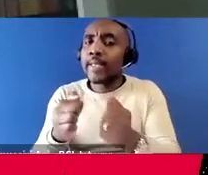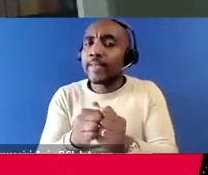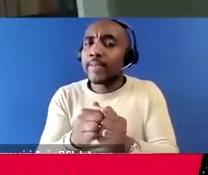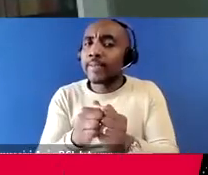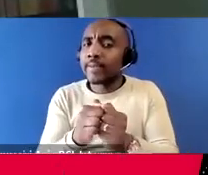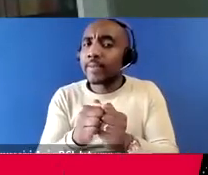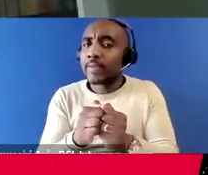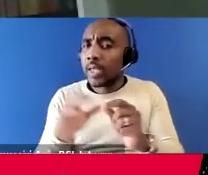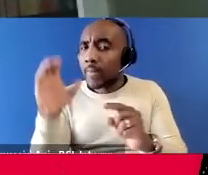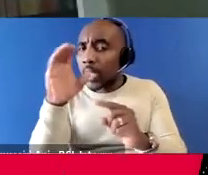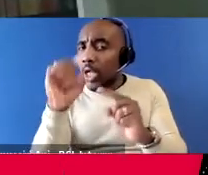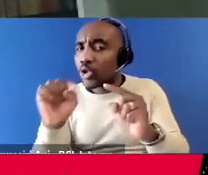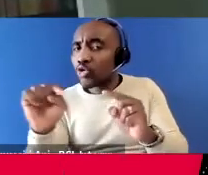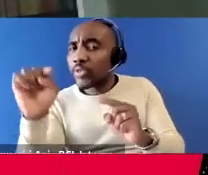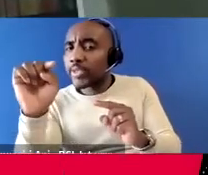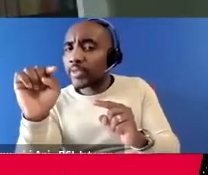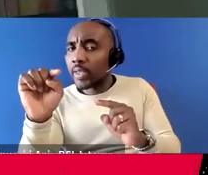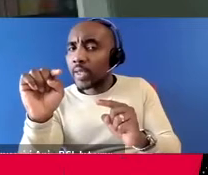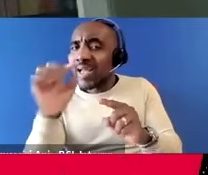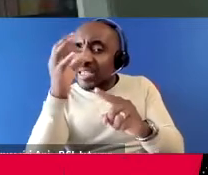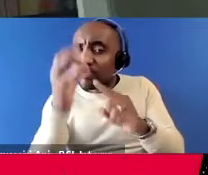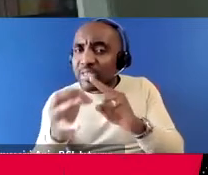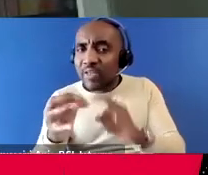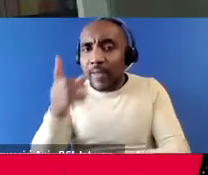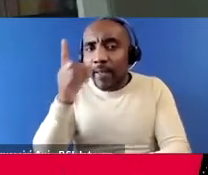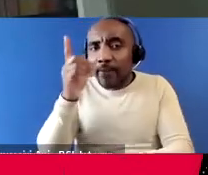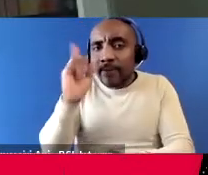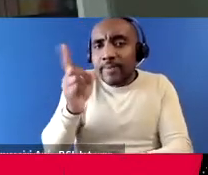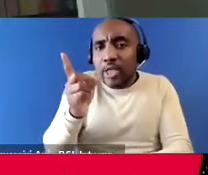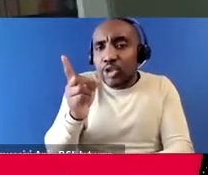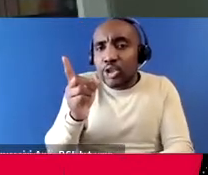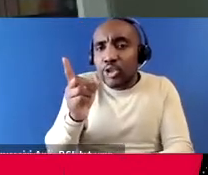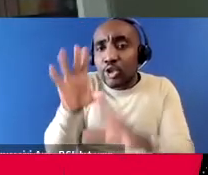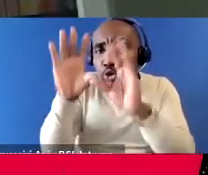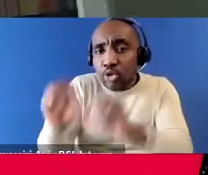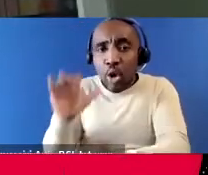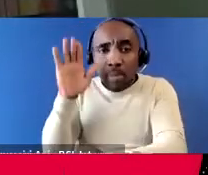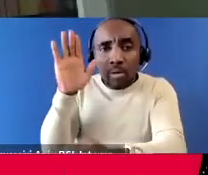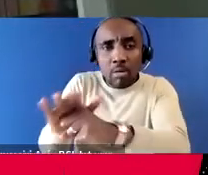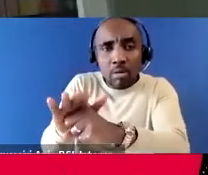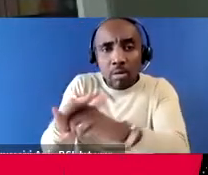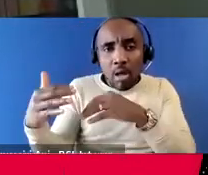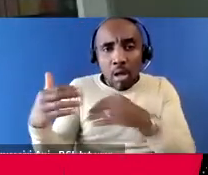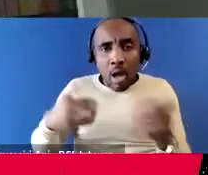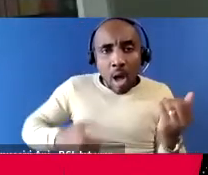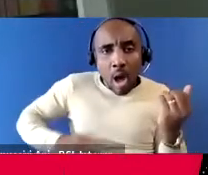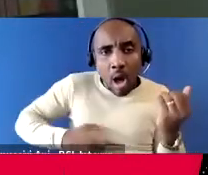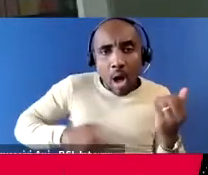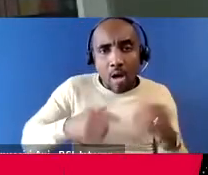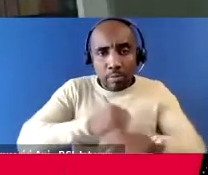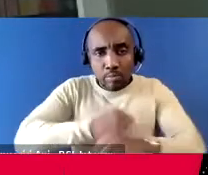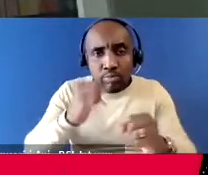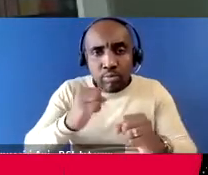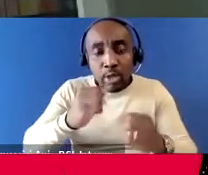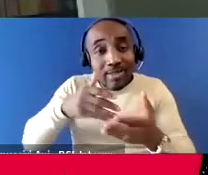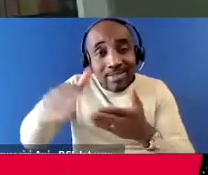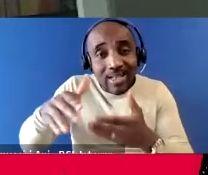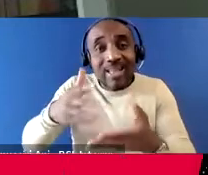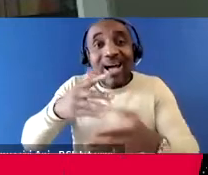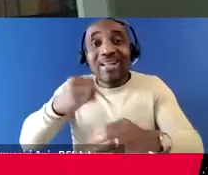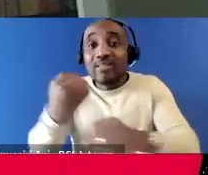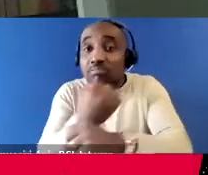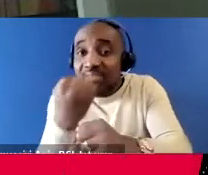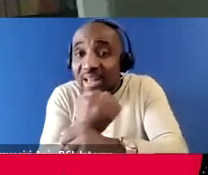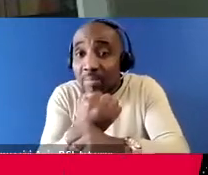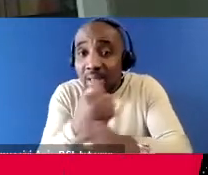and the targeted sanctions which really stop the selling of arms and the development of arms and the development of parts that